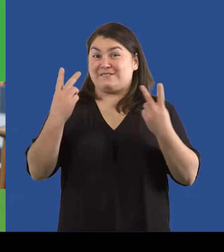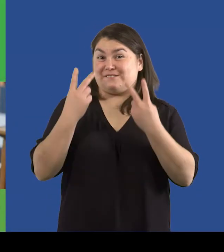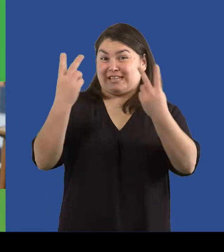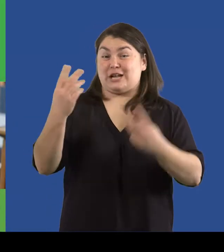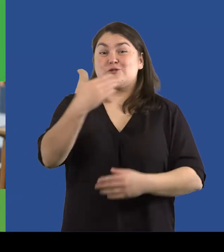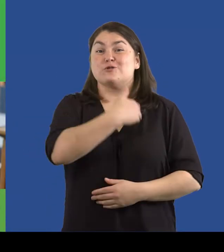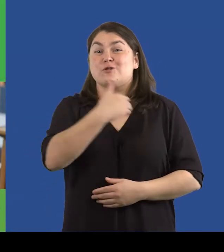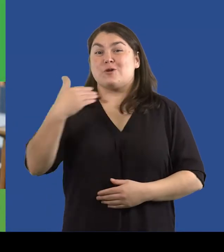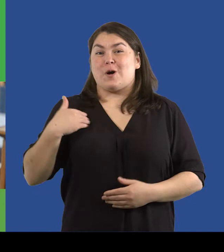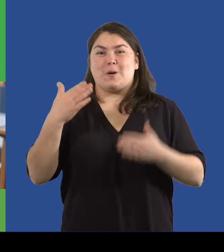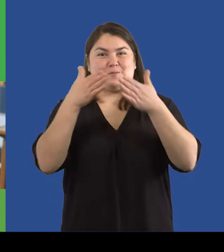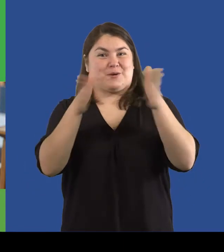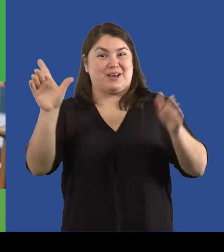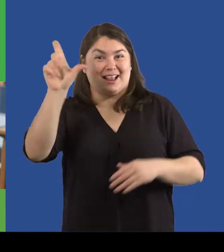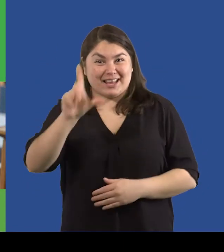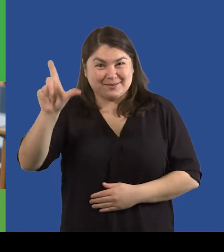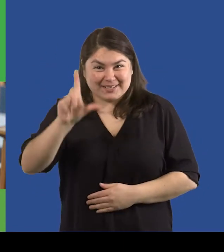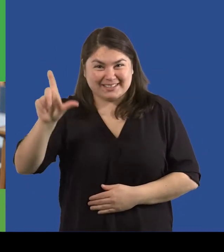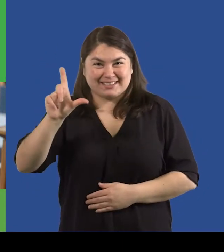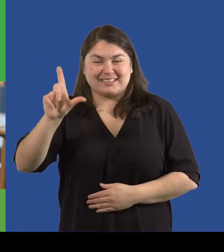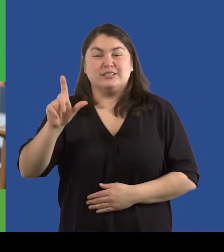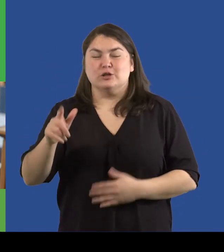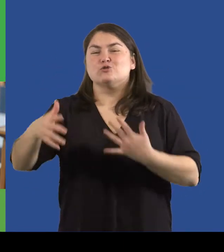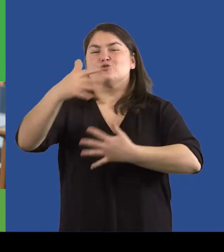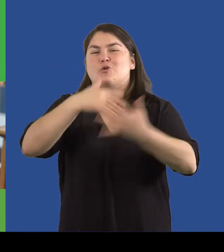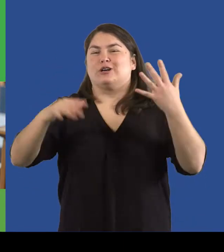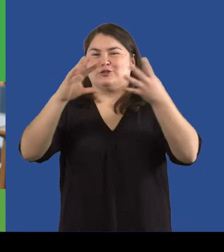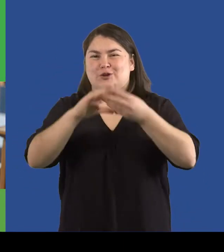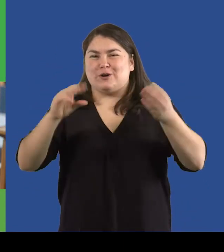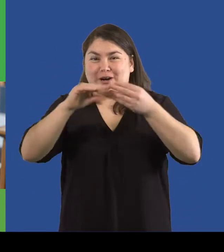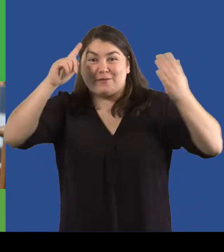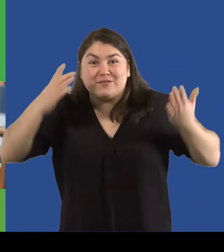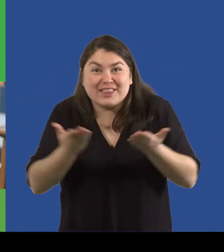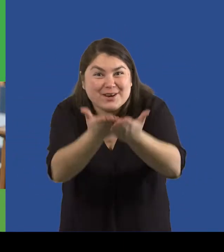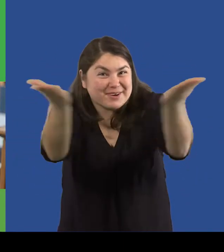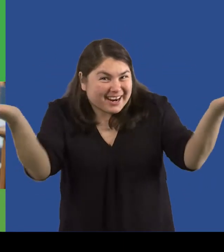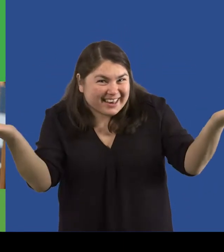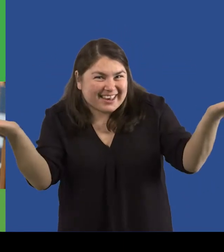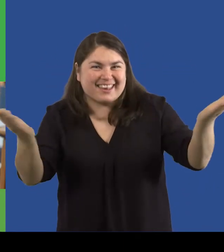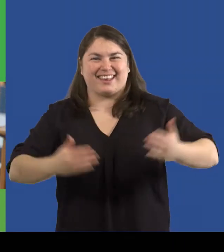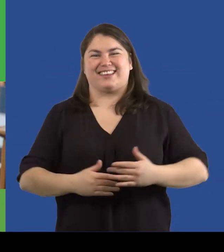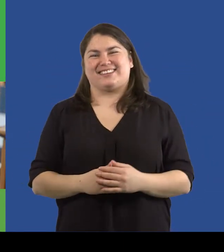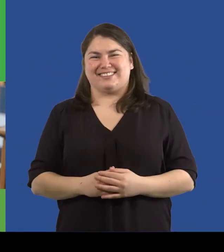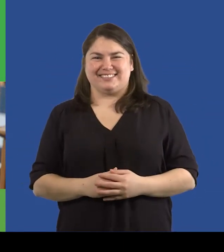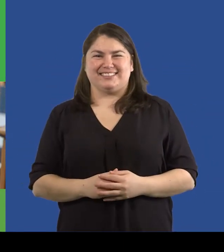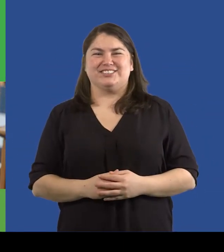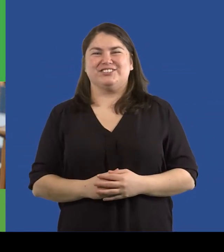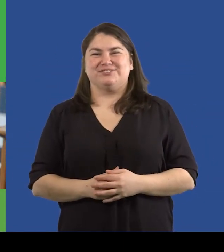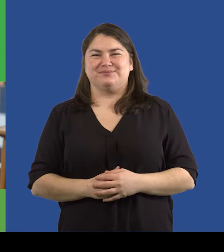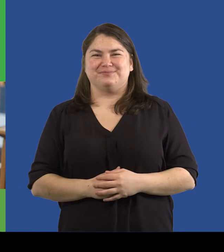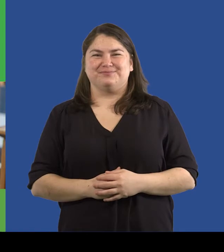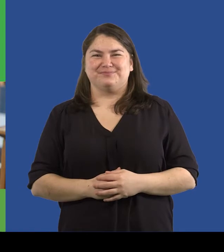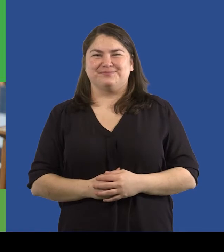My visit to Toronto Public Library, a social story for everyone.